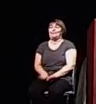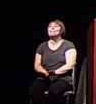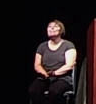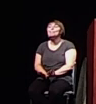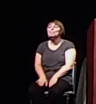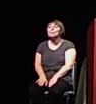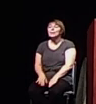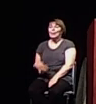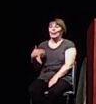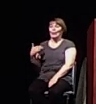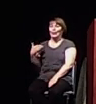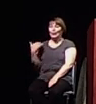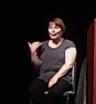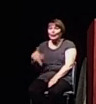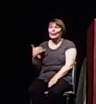Yeah, that was my thought.